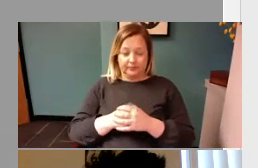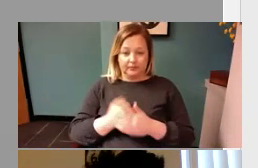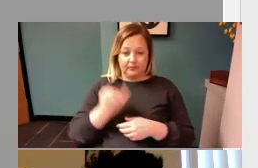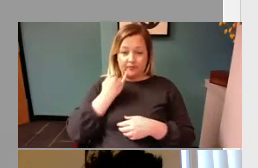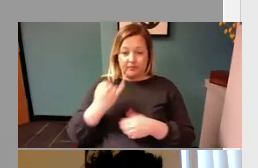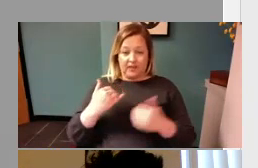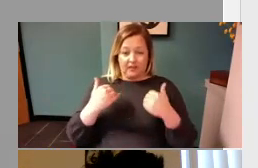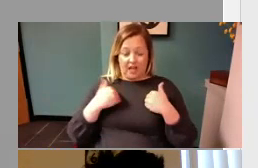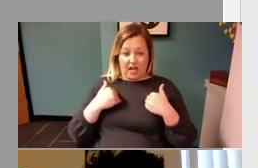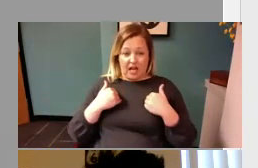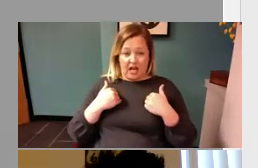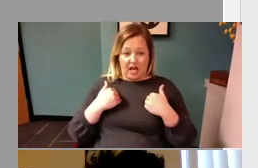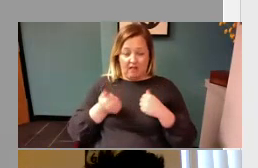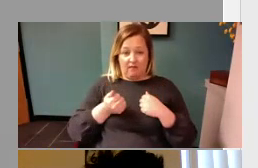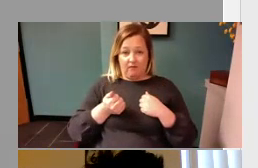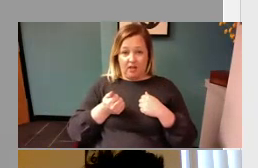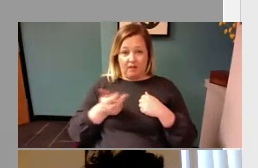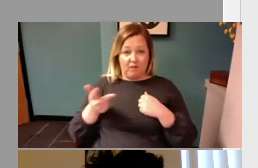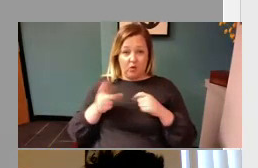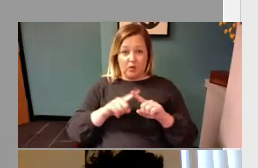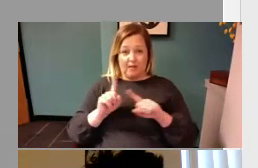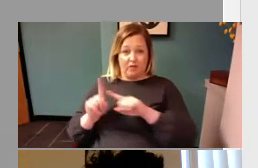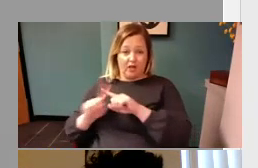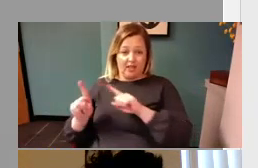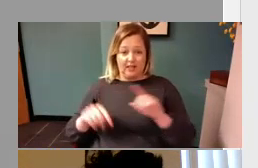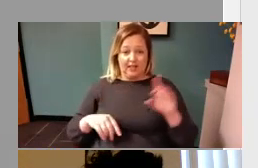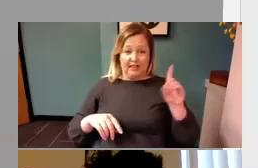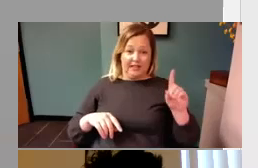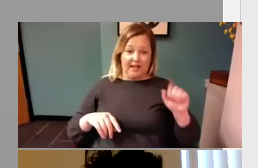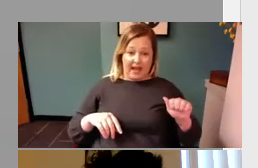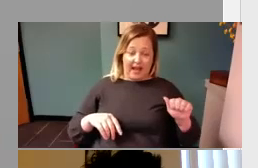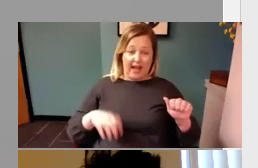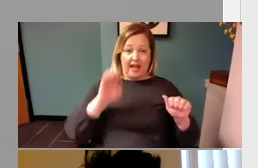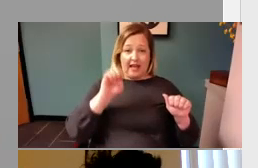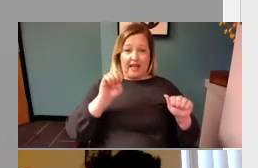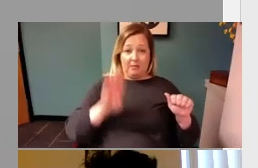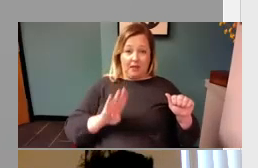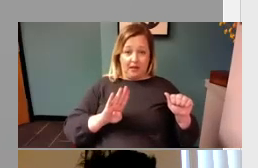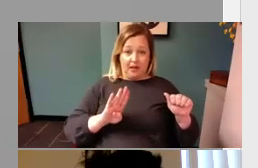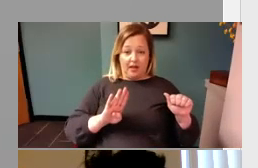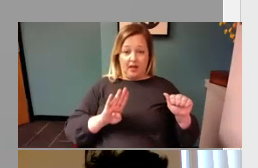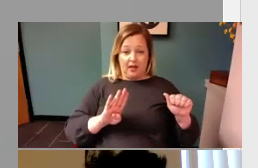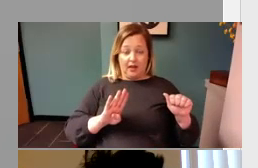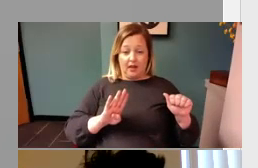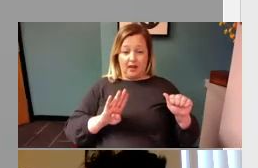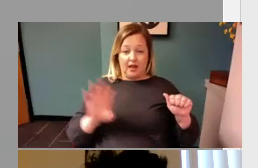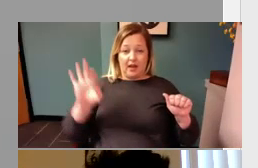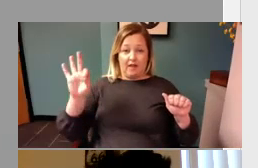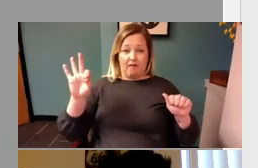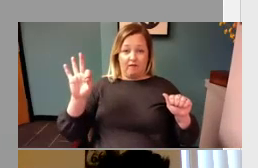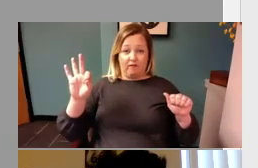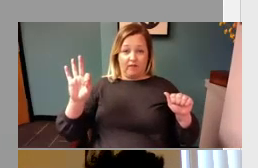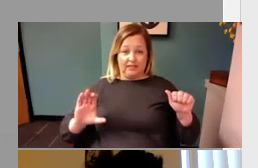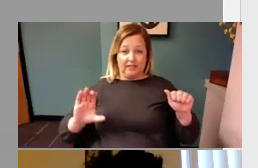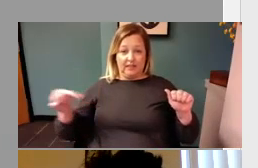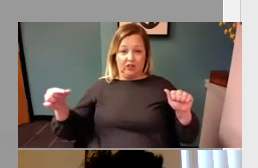trees, in this scenario D, then AE, then B, and in this scenario F, then C and G, and both of those have different